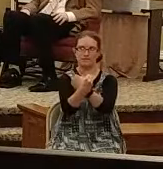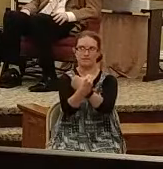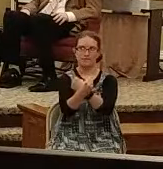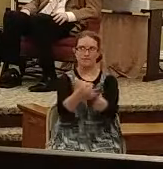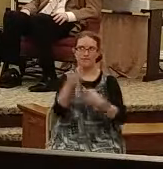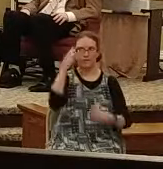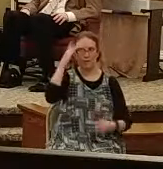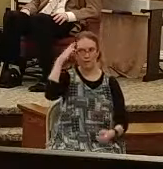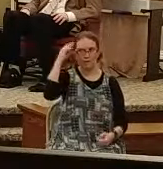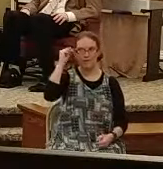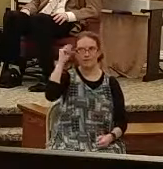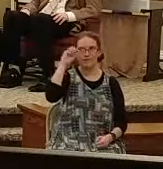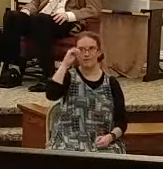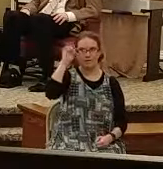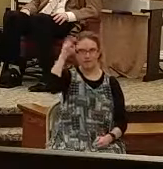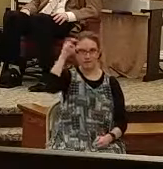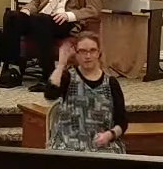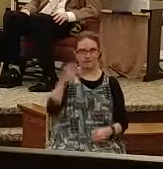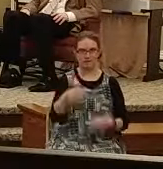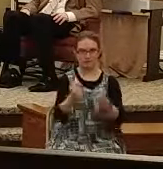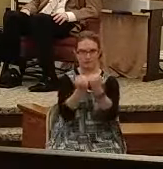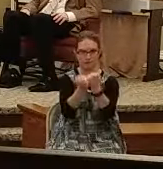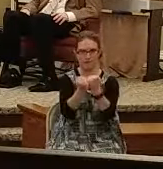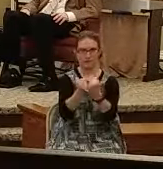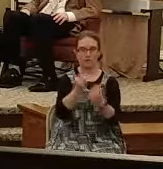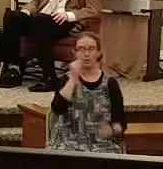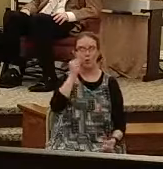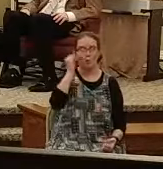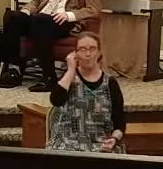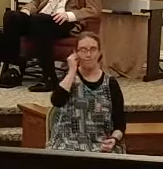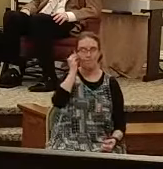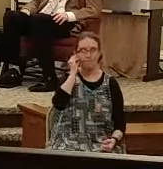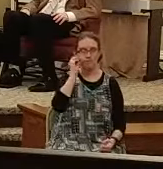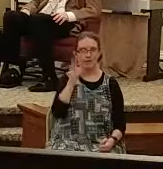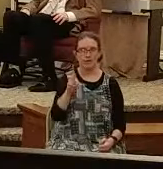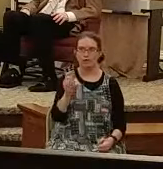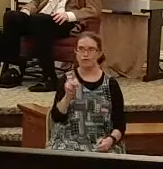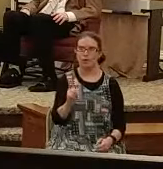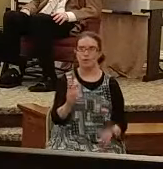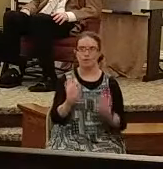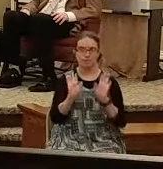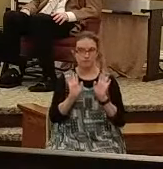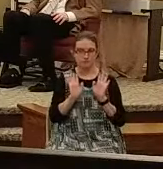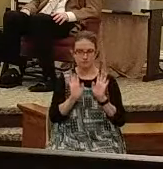You know the reason Satan can get a foothold in your home? He doesn't have any resistance.